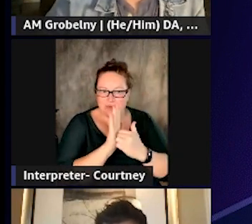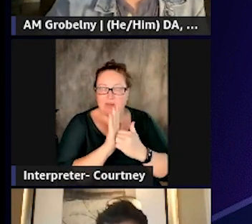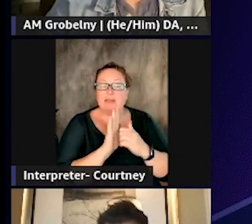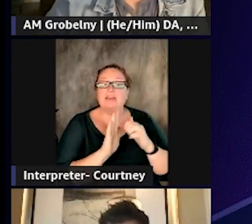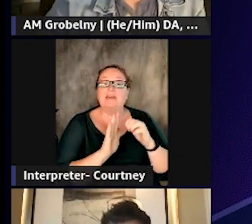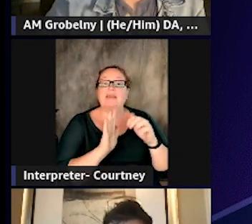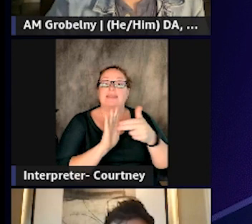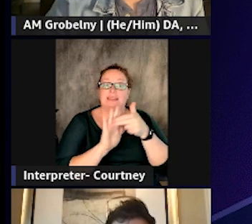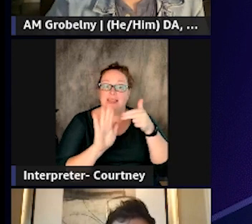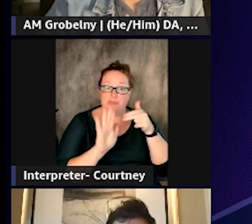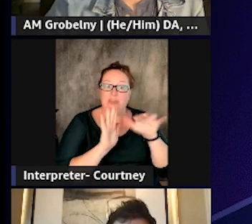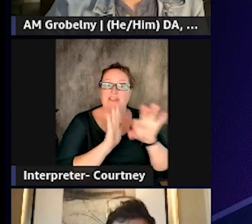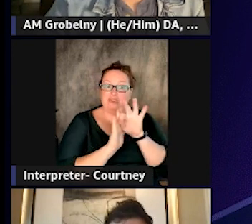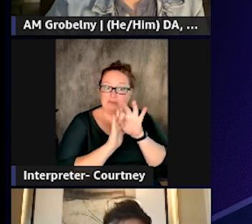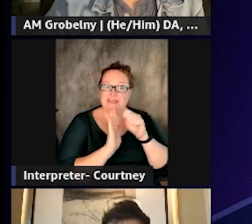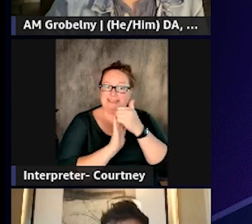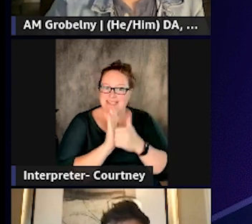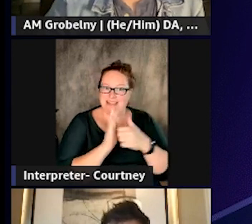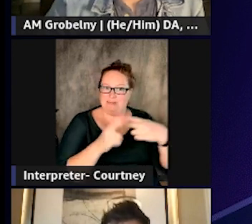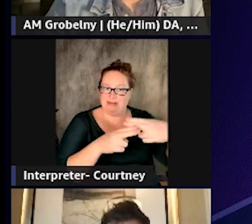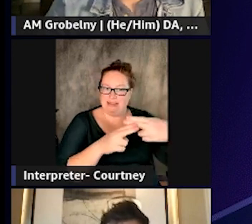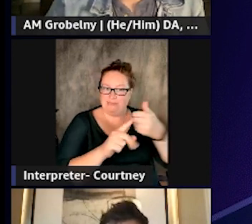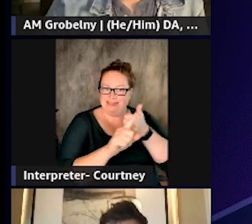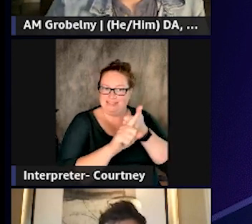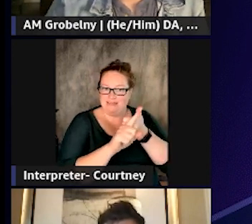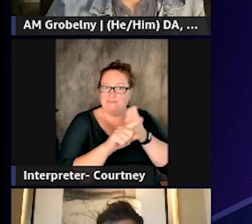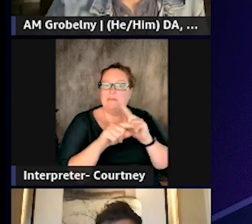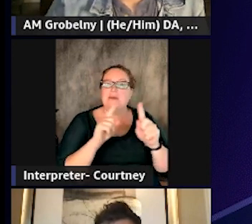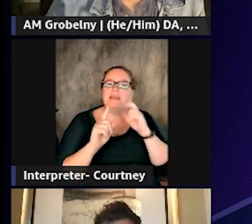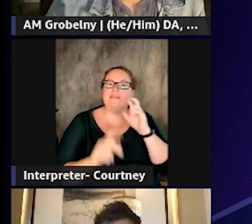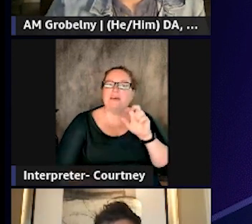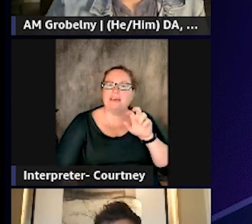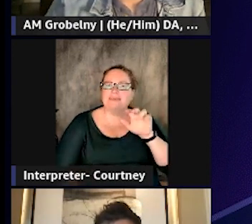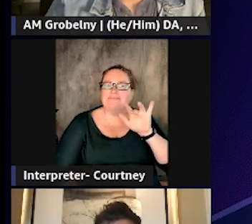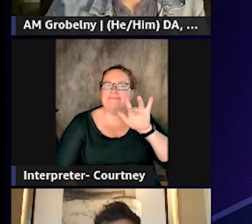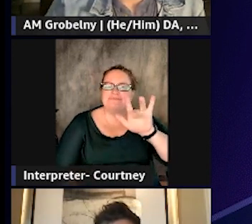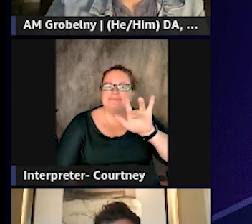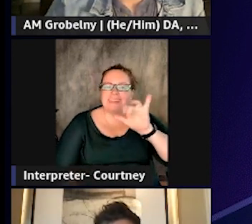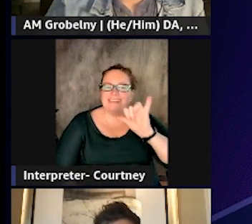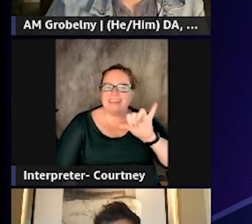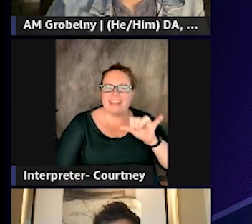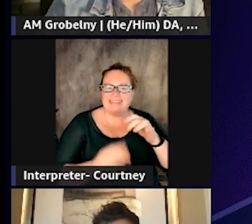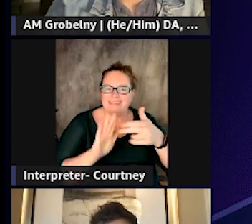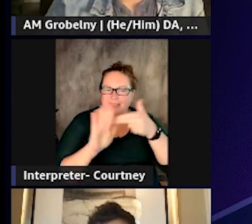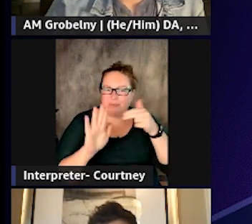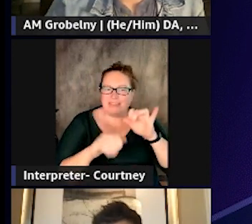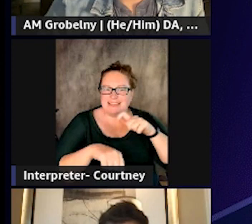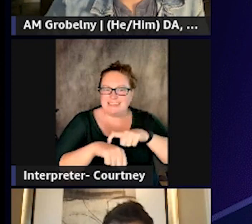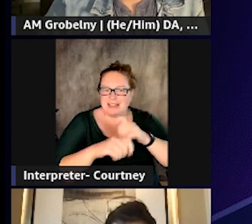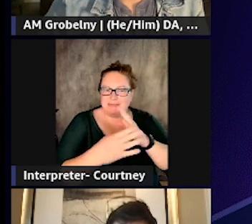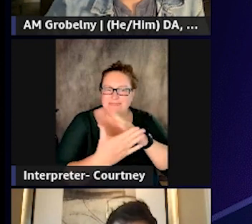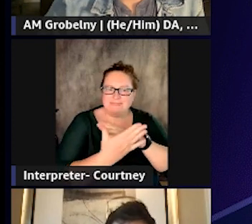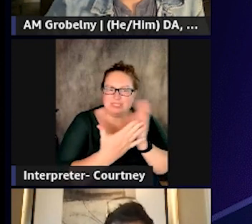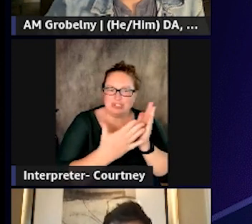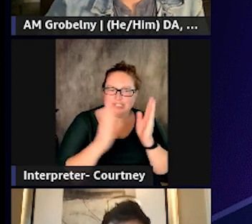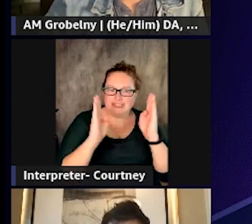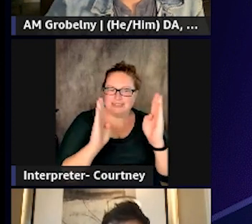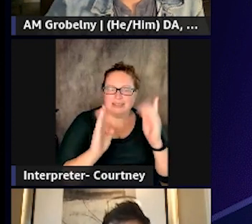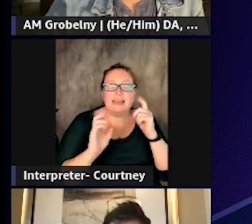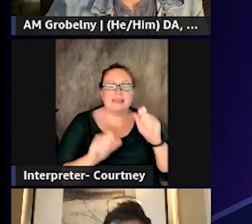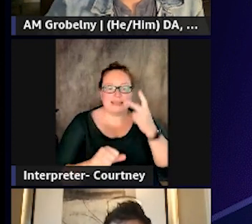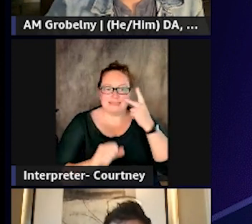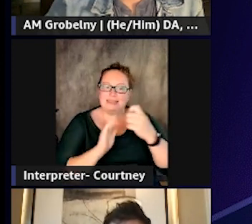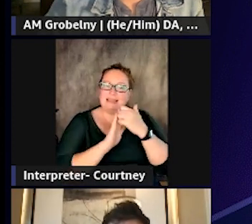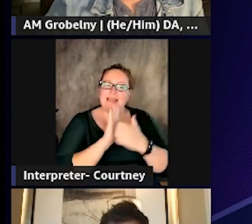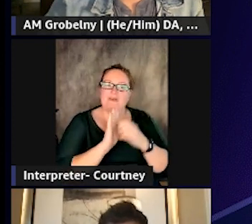the account name itself. But if I hover on that label and that time series, I can actually see the account ID as well as